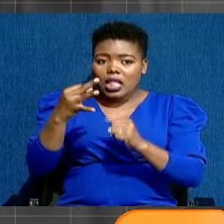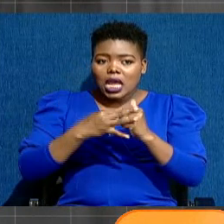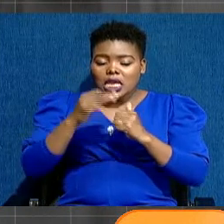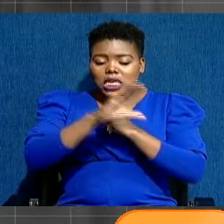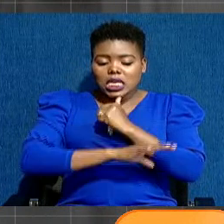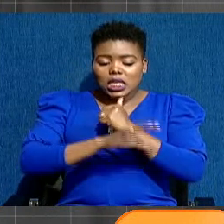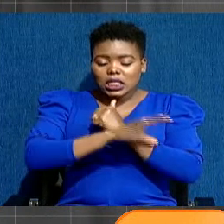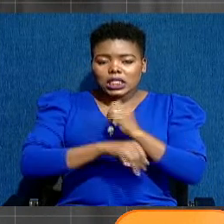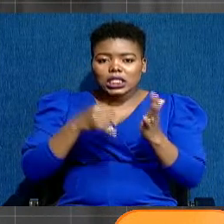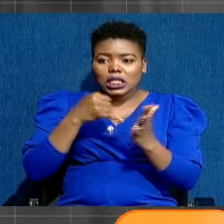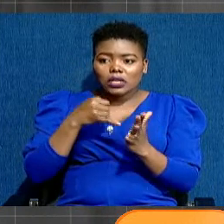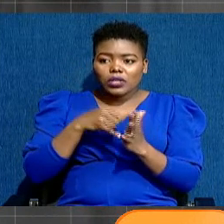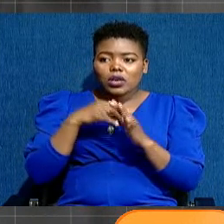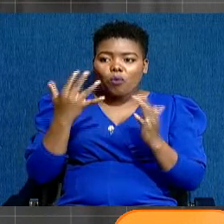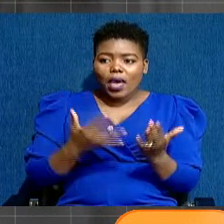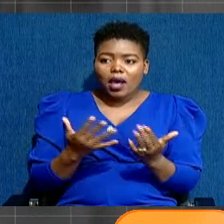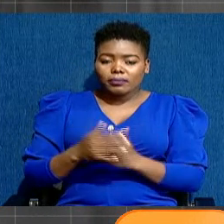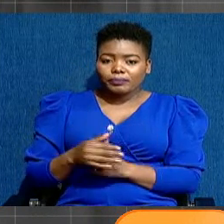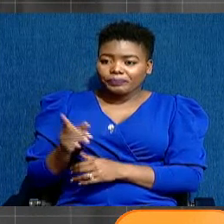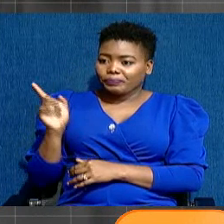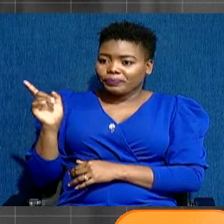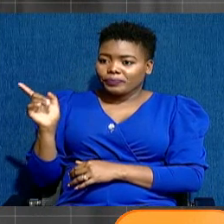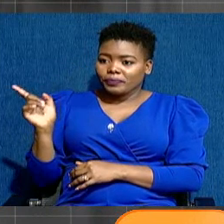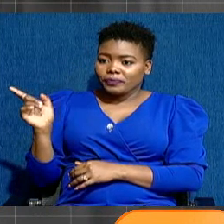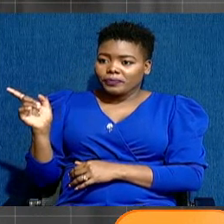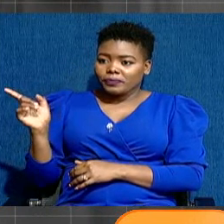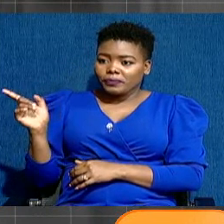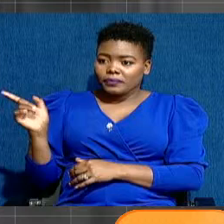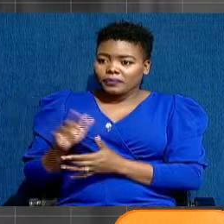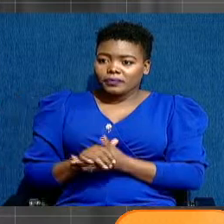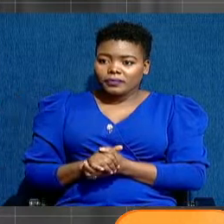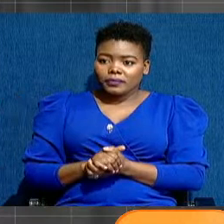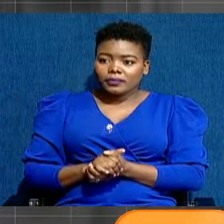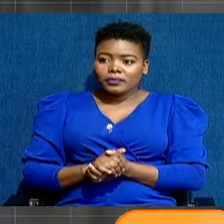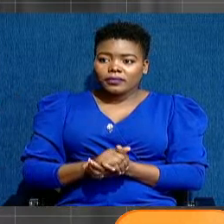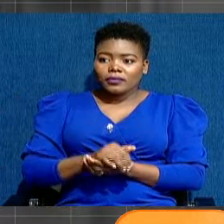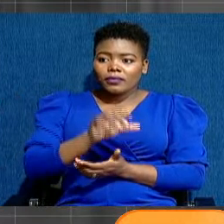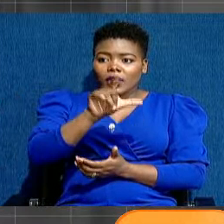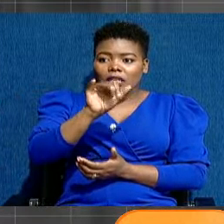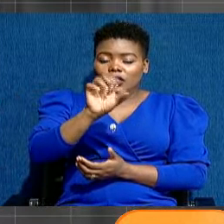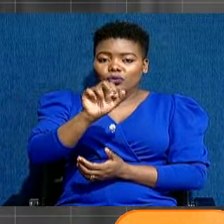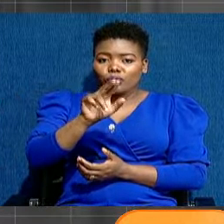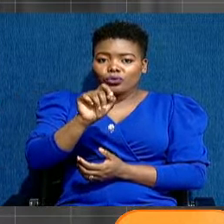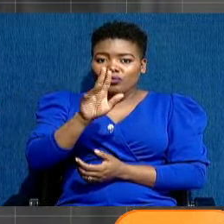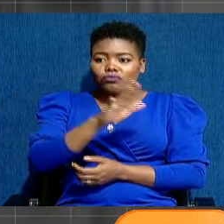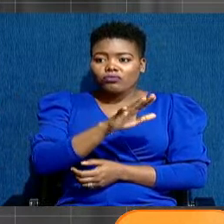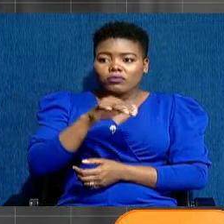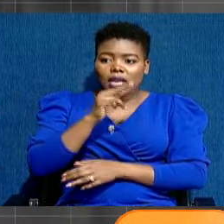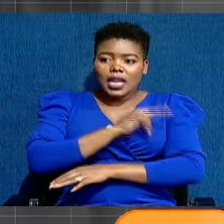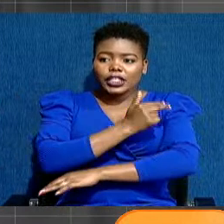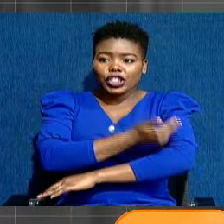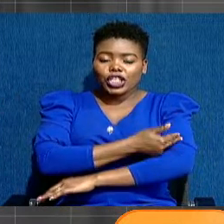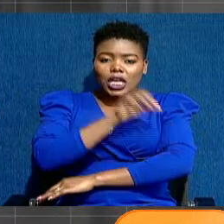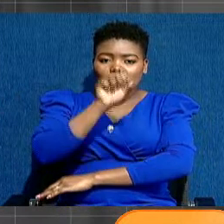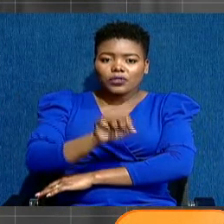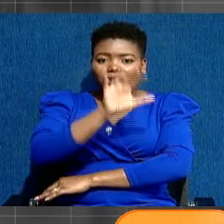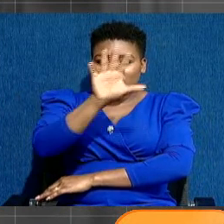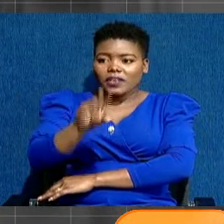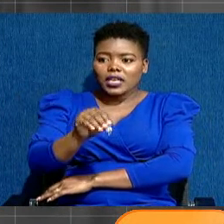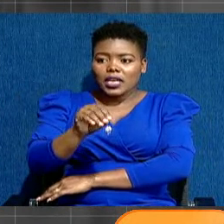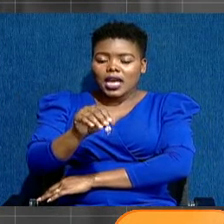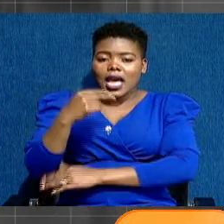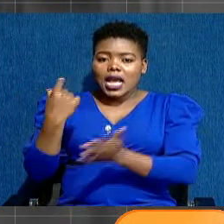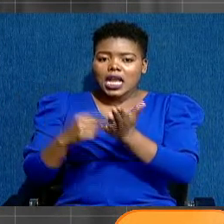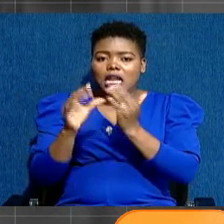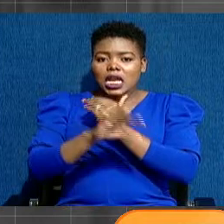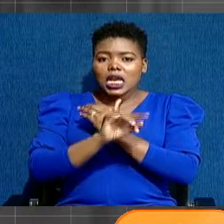countries rolling out Lenacapavir are Eswatini, Lesotho, Mozambique, Nigeria, South Africa,